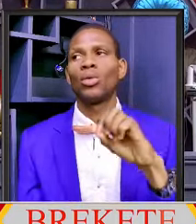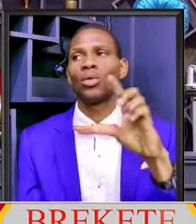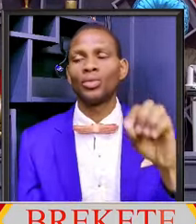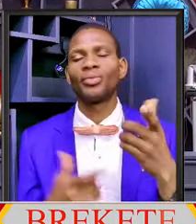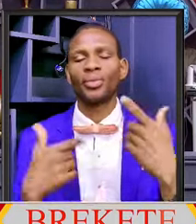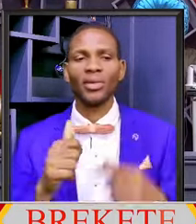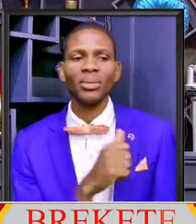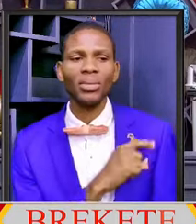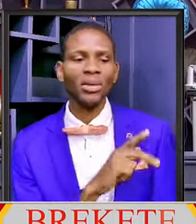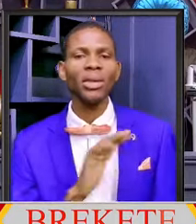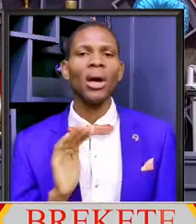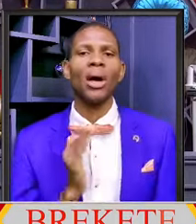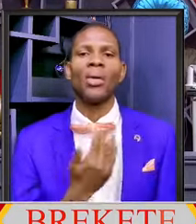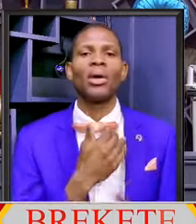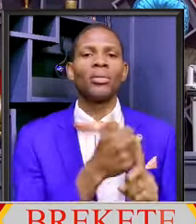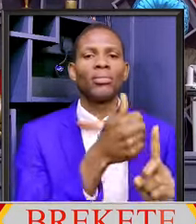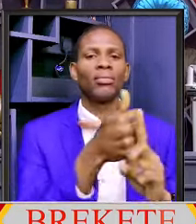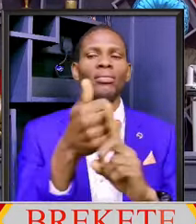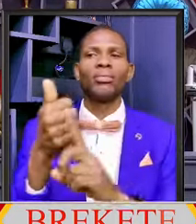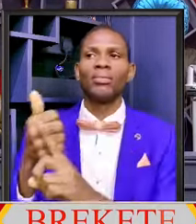Look, we appreciate ourselves.